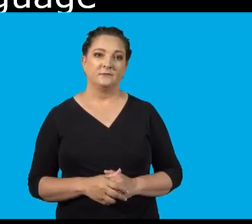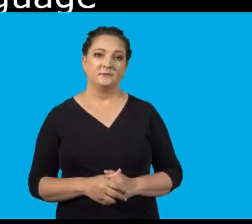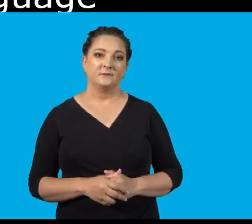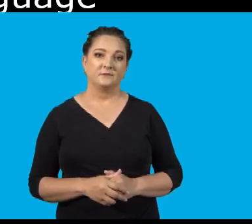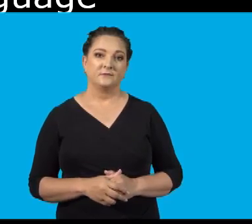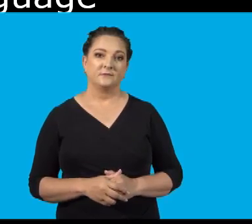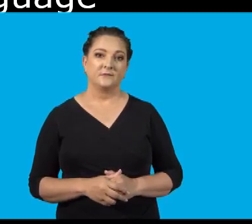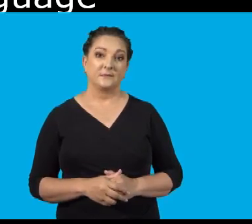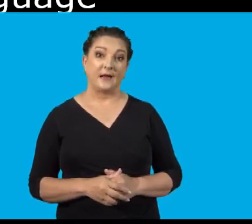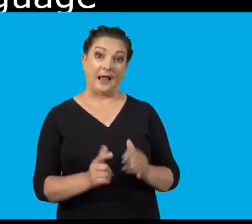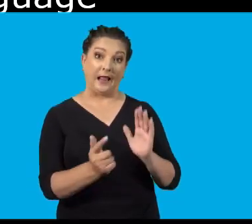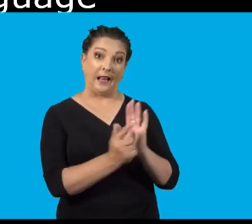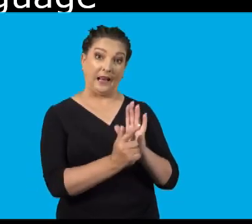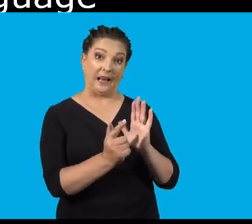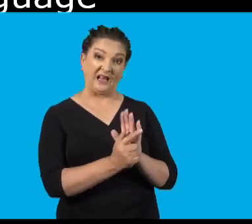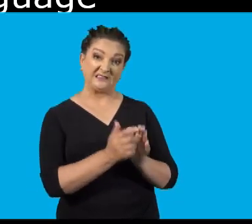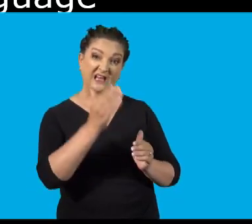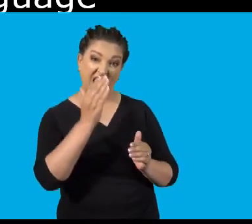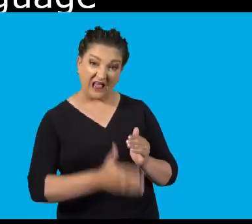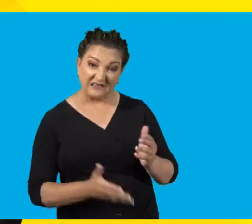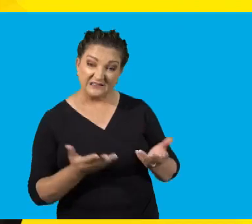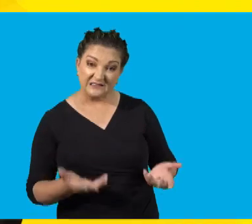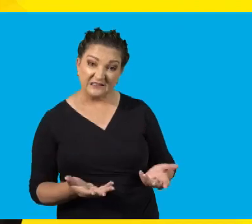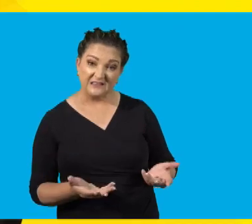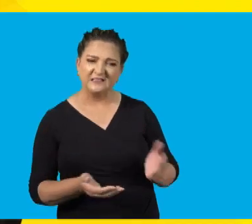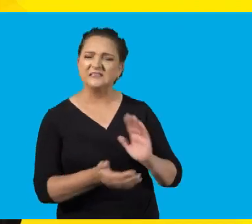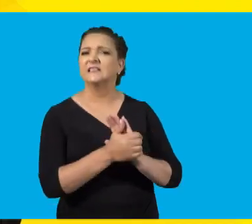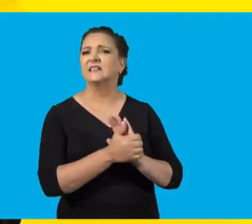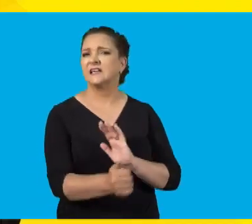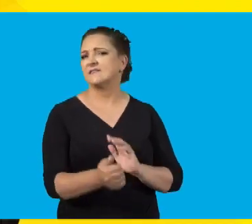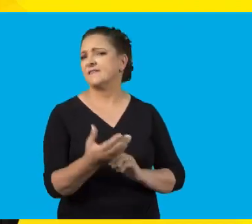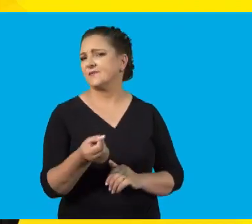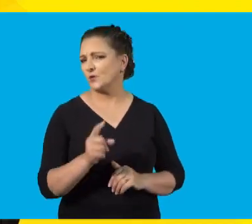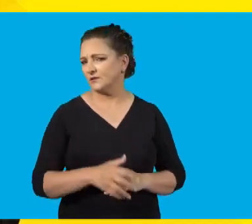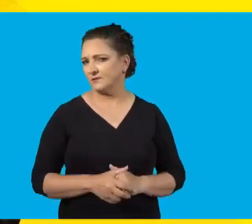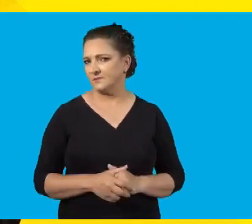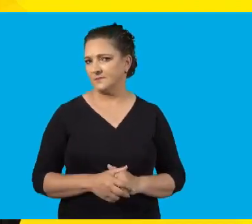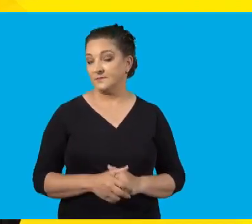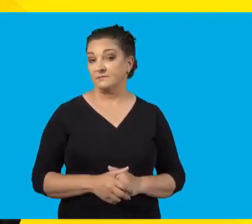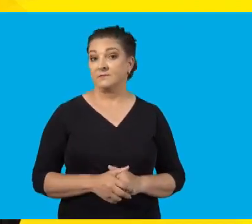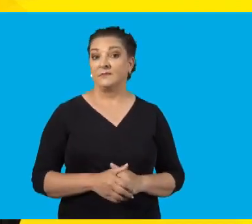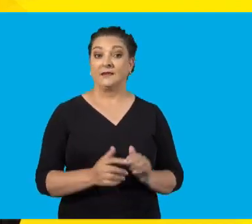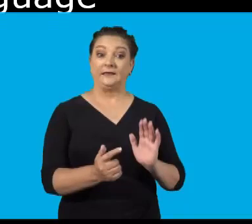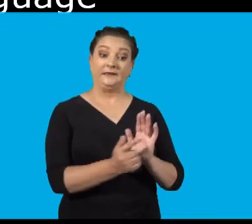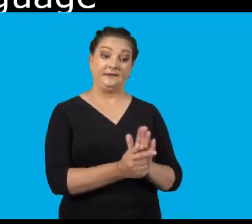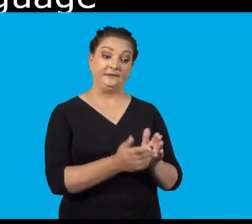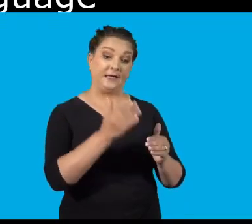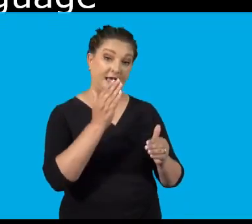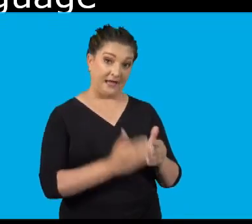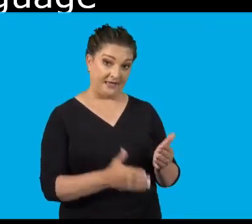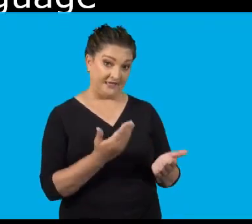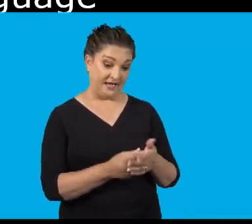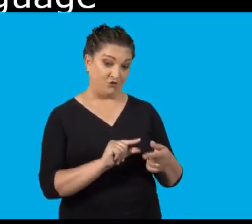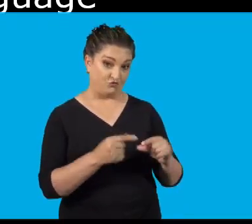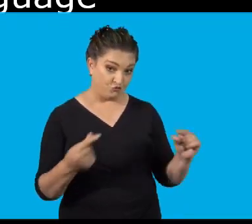what will you be able to do at the end of this lesson? What skills will you have? So by the end of this lesson, you will be able to